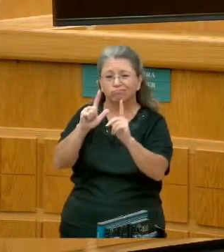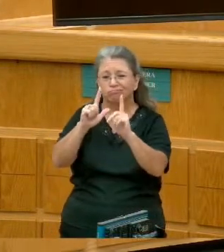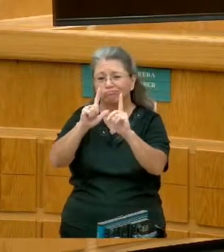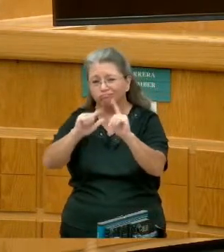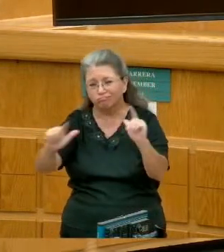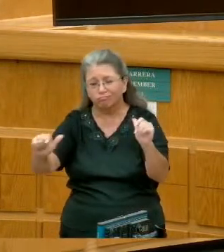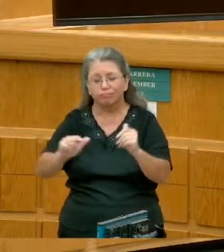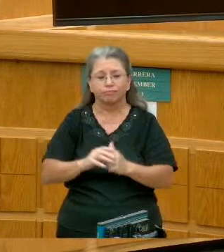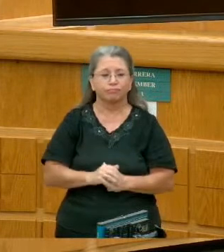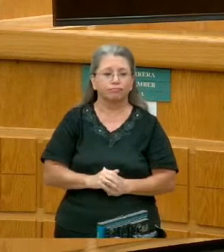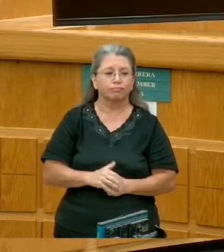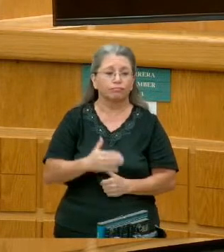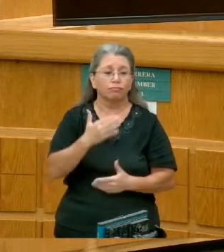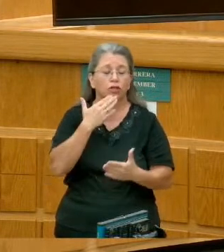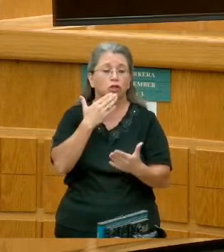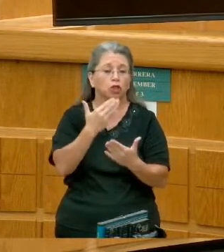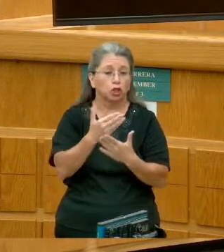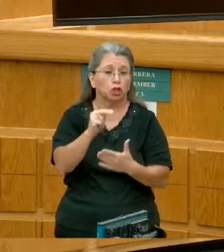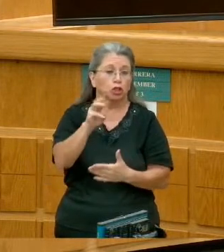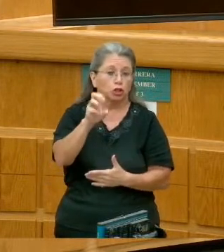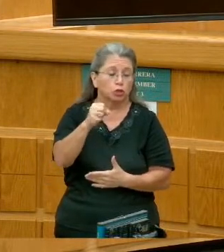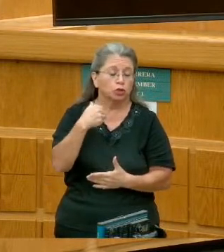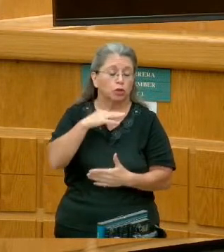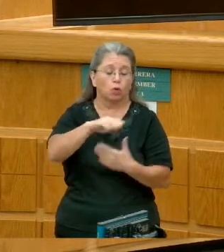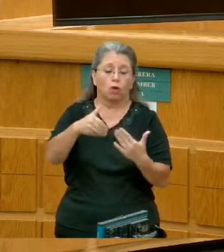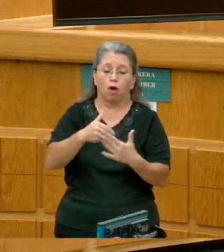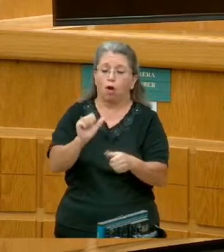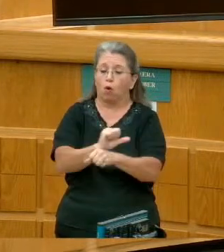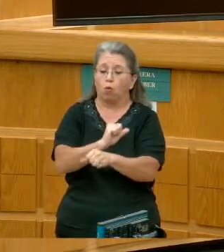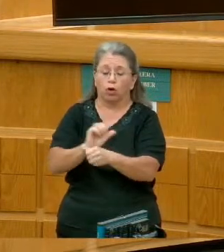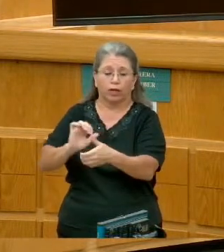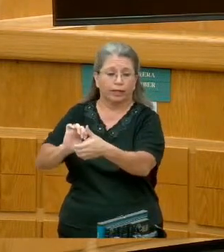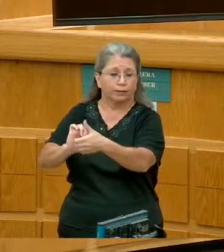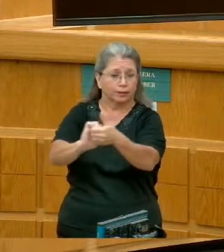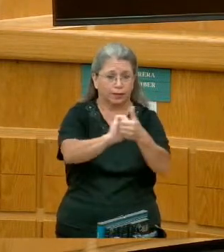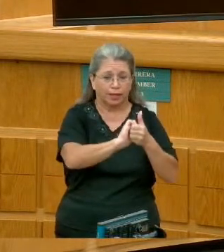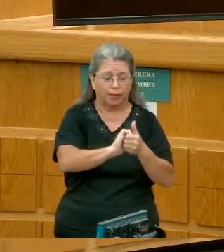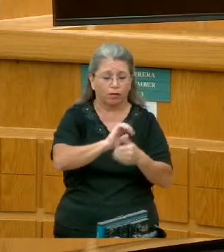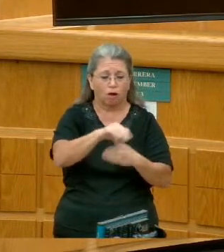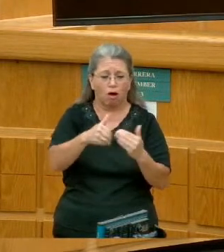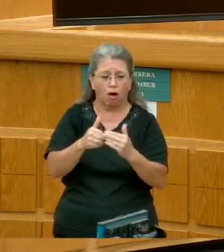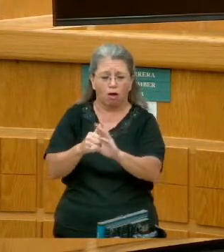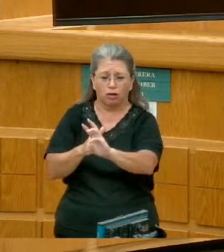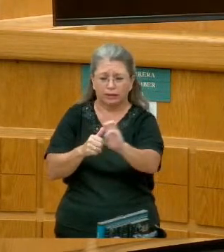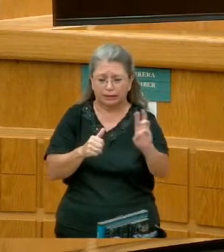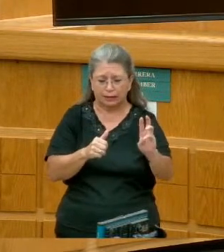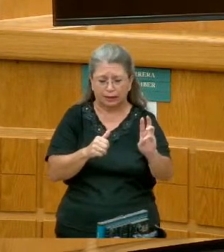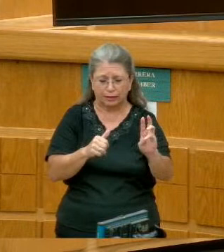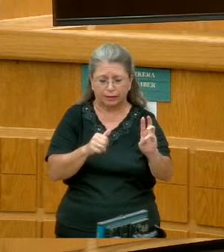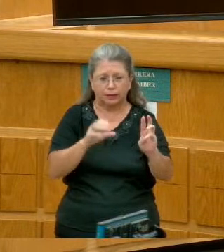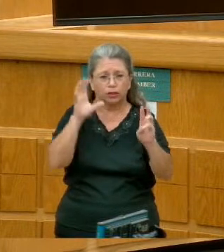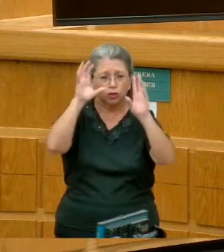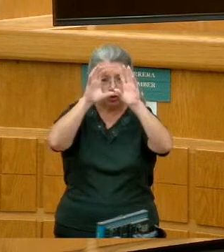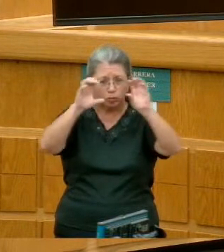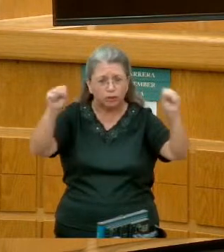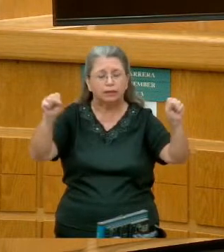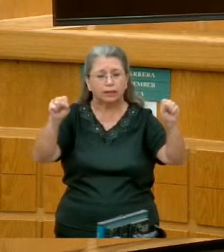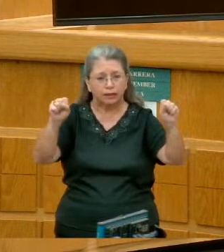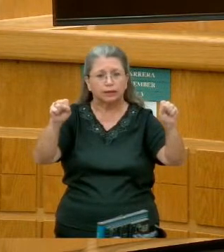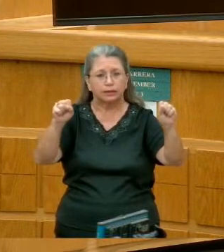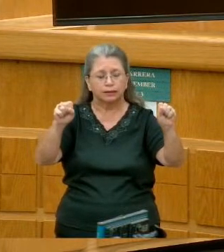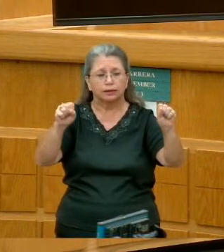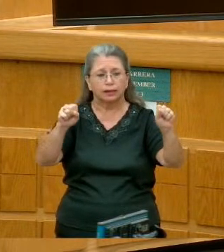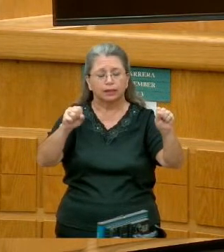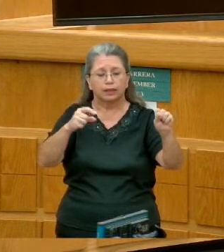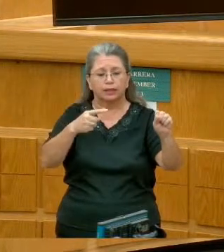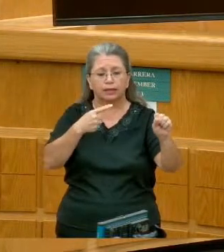And so the good news is that we're working collectively, and I think all 6 superintendents expressed that sentiment, that